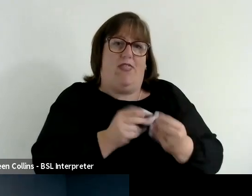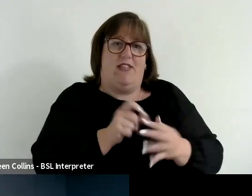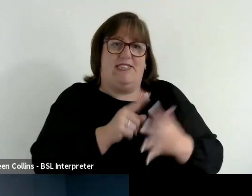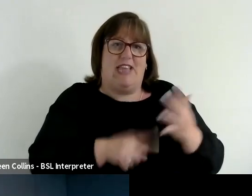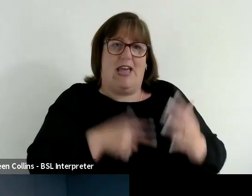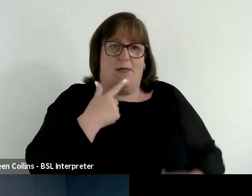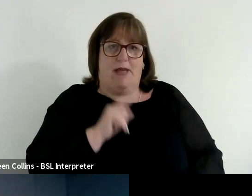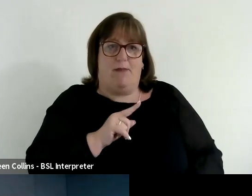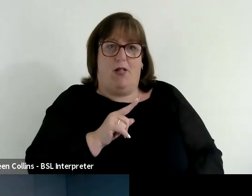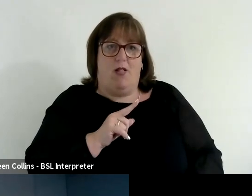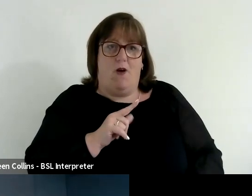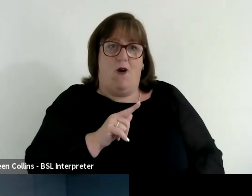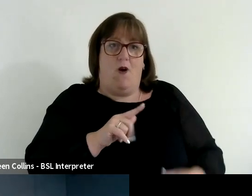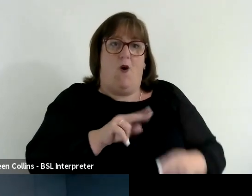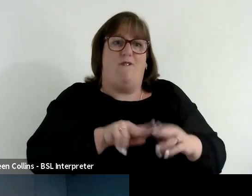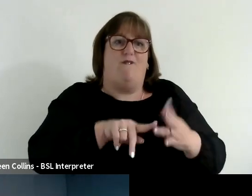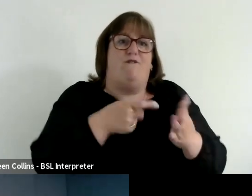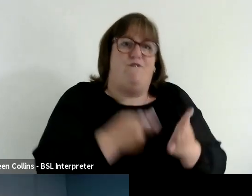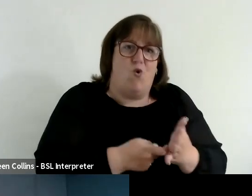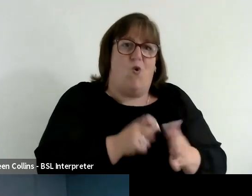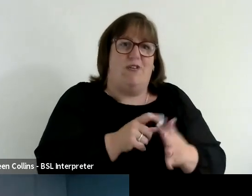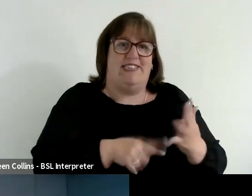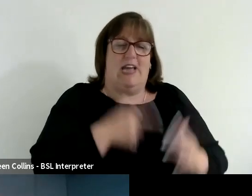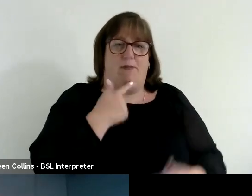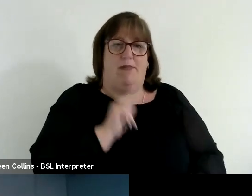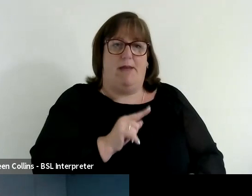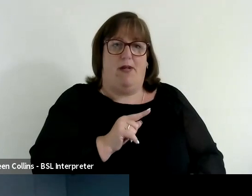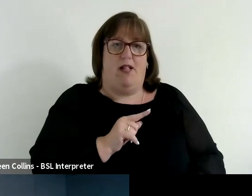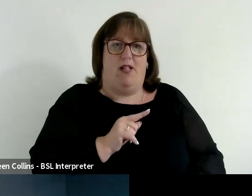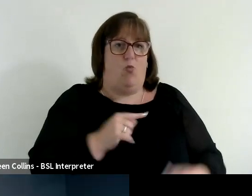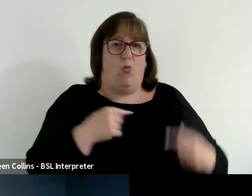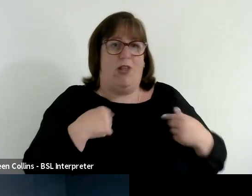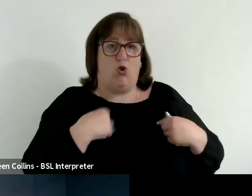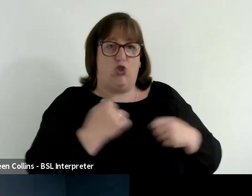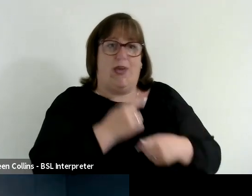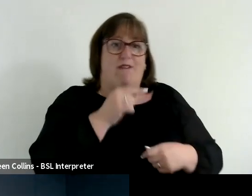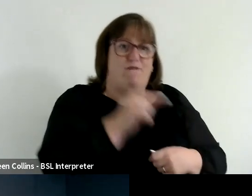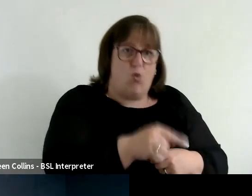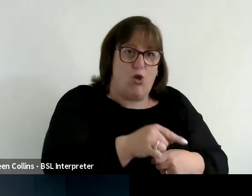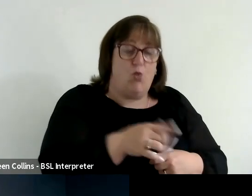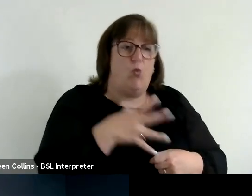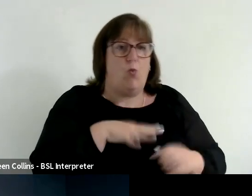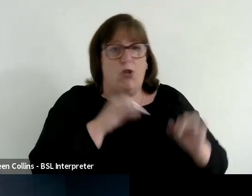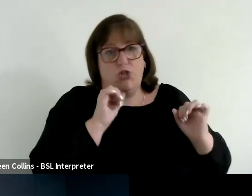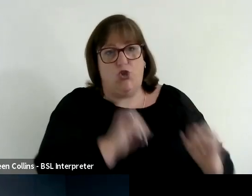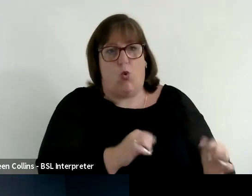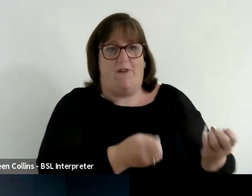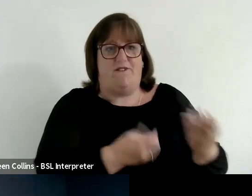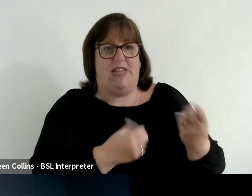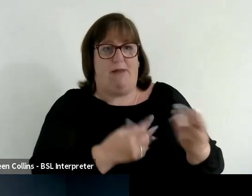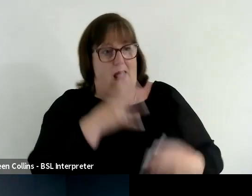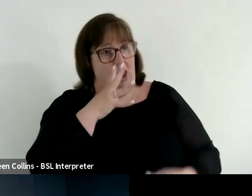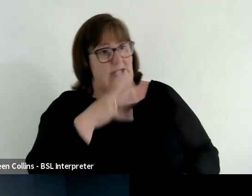what you need. We very much want your feedback, so we can hear what you like about what we're doing, what you don't like about what we're doing, so we can continue